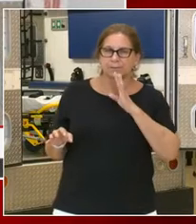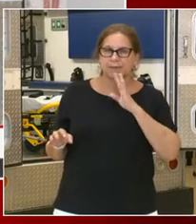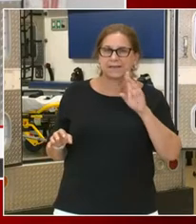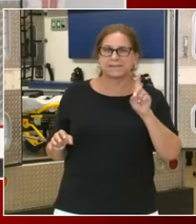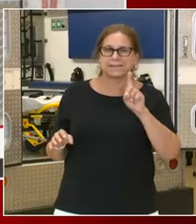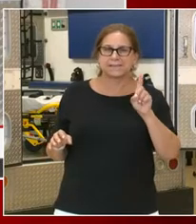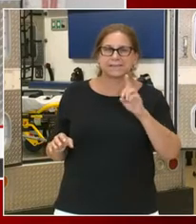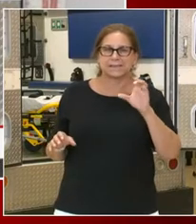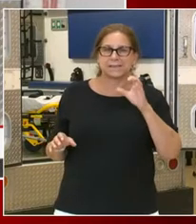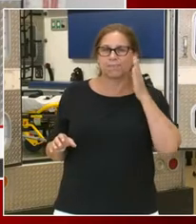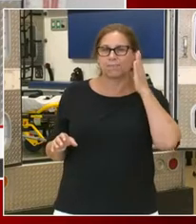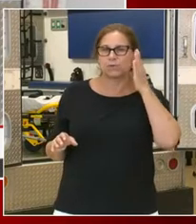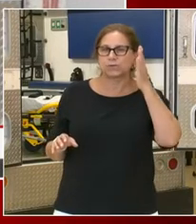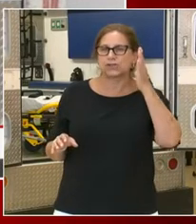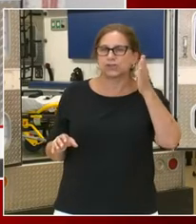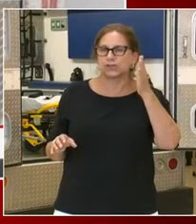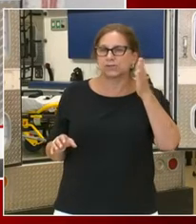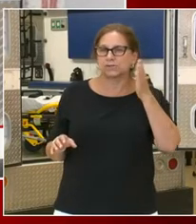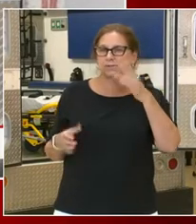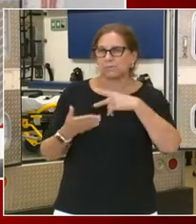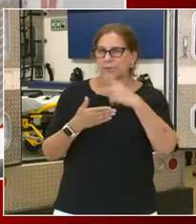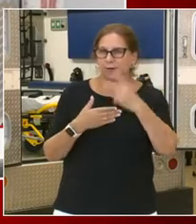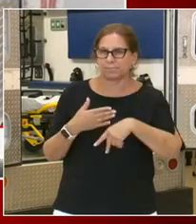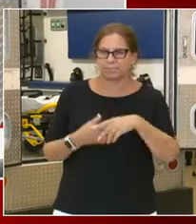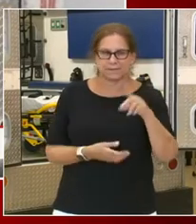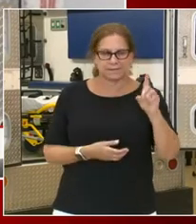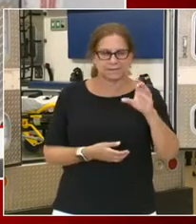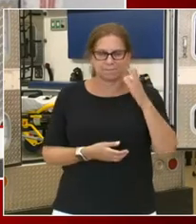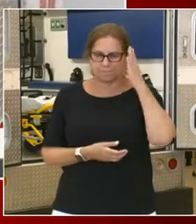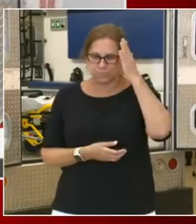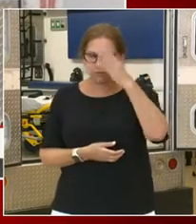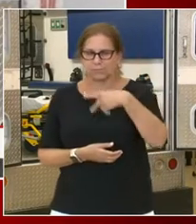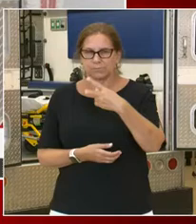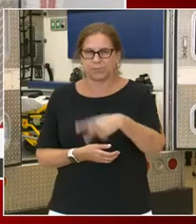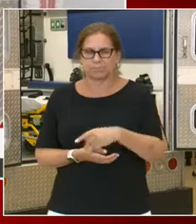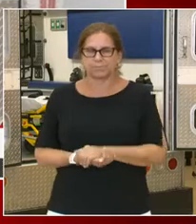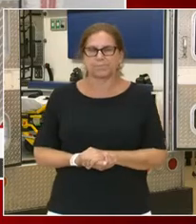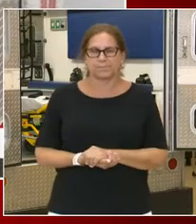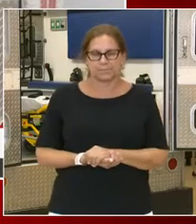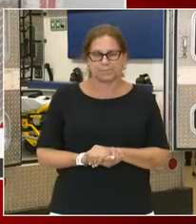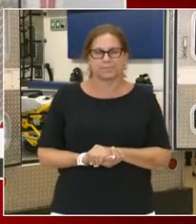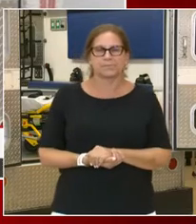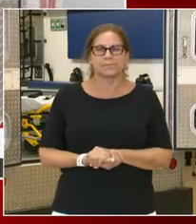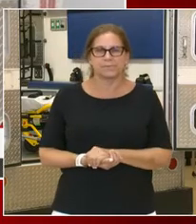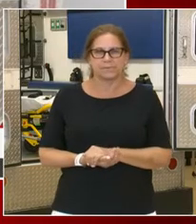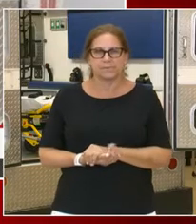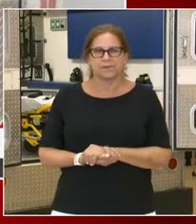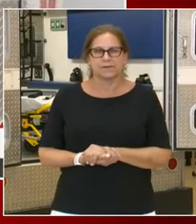how that pivotal $12.8 million investment would provide free college up to